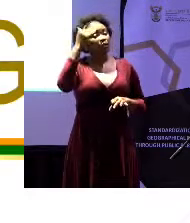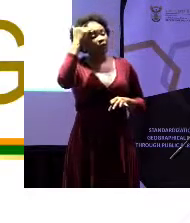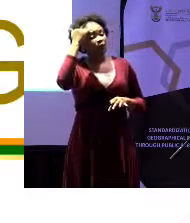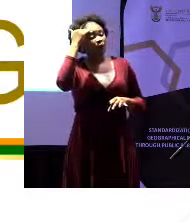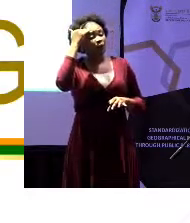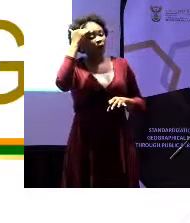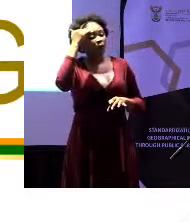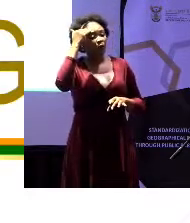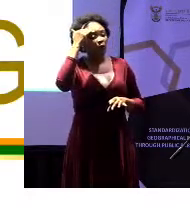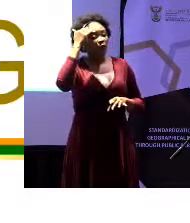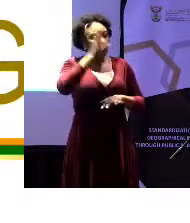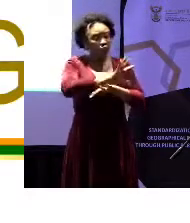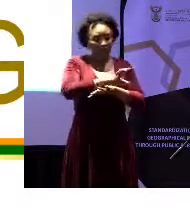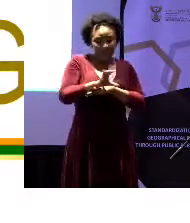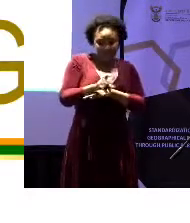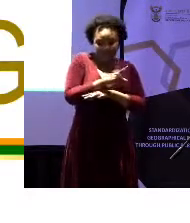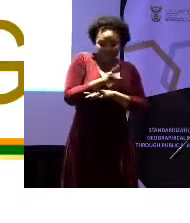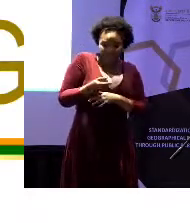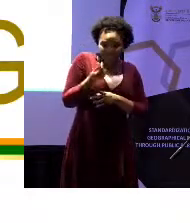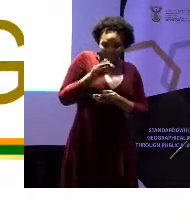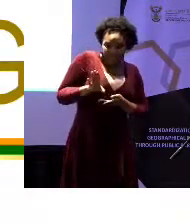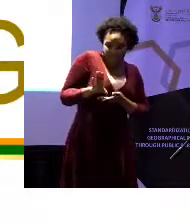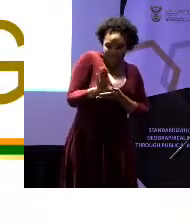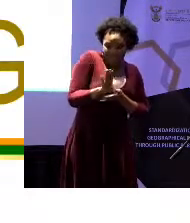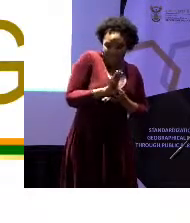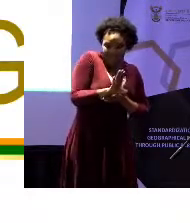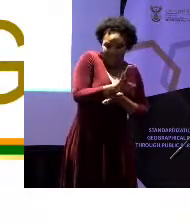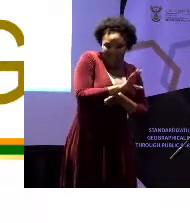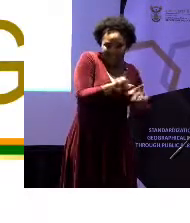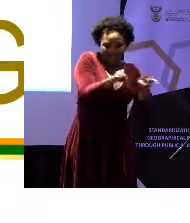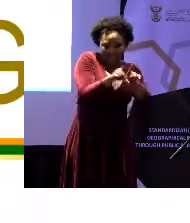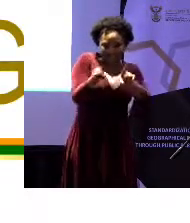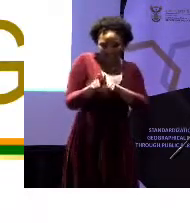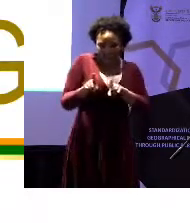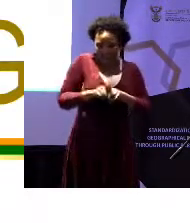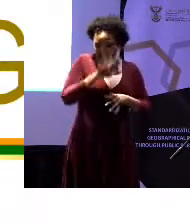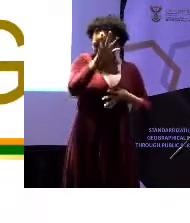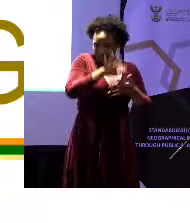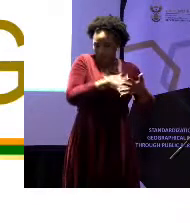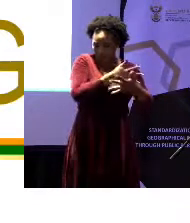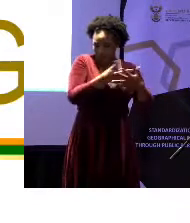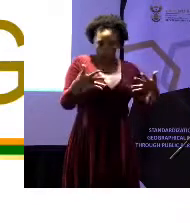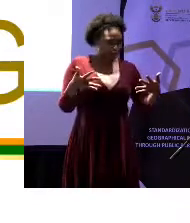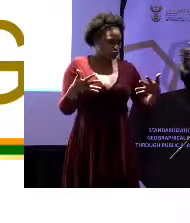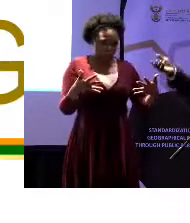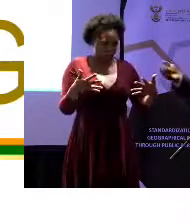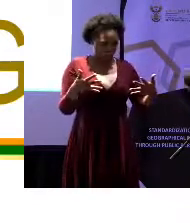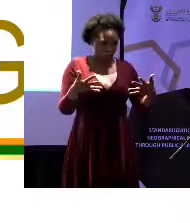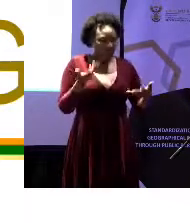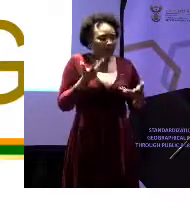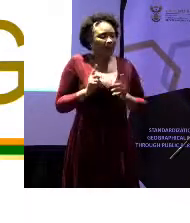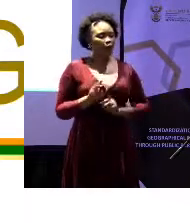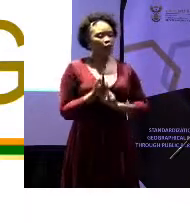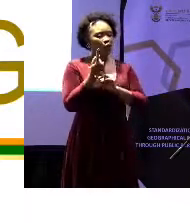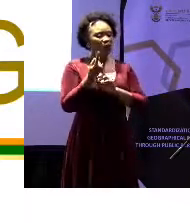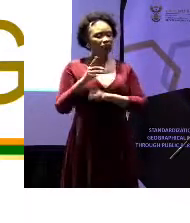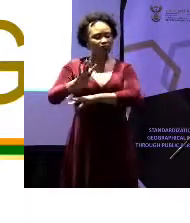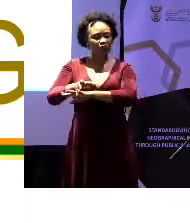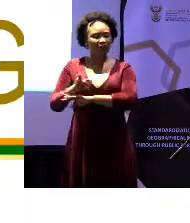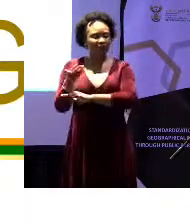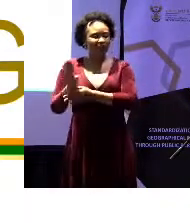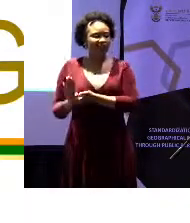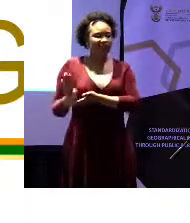provinces don't fund these committees on the same framework. You fund that one province will fund